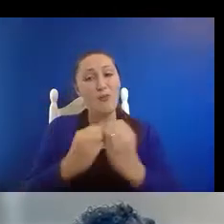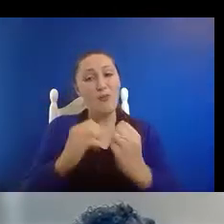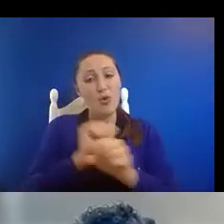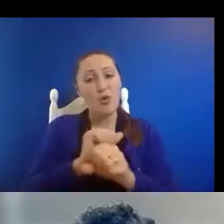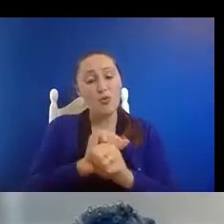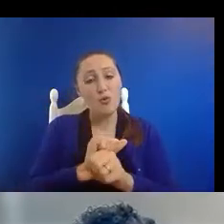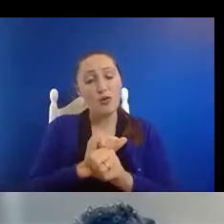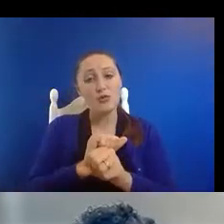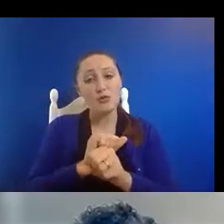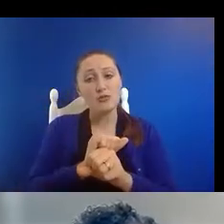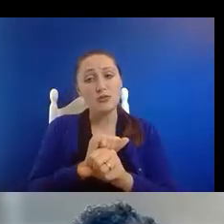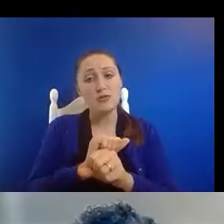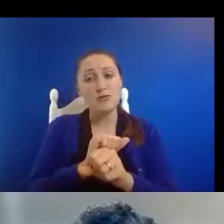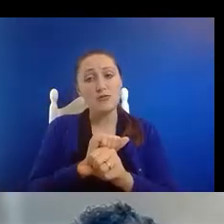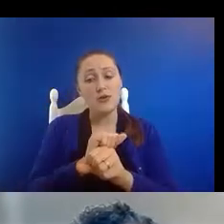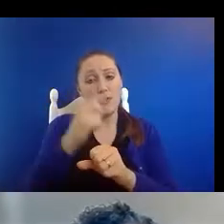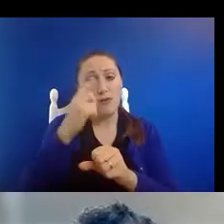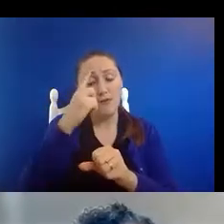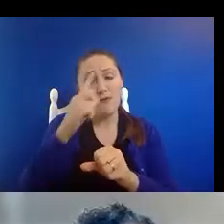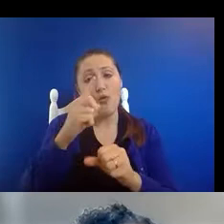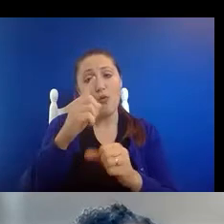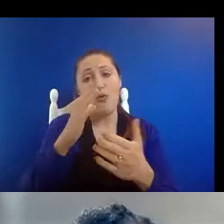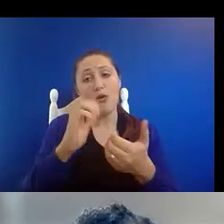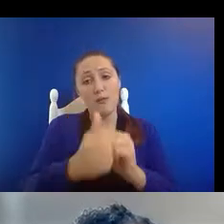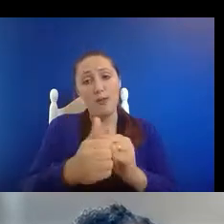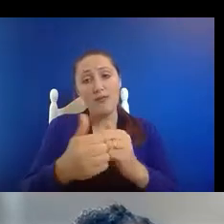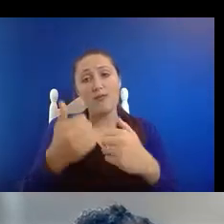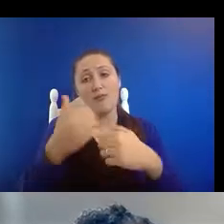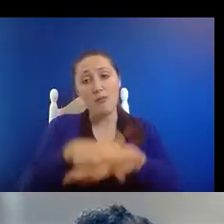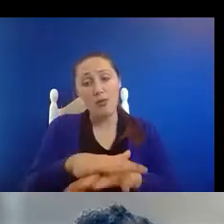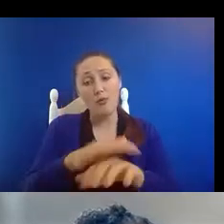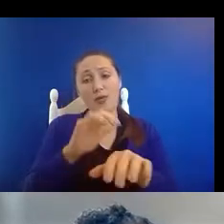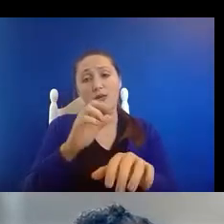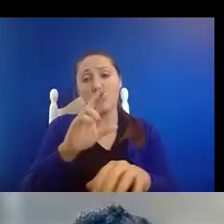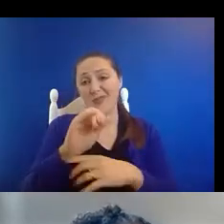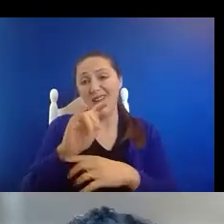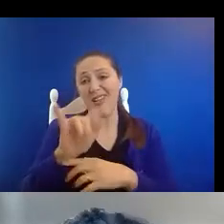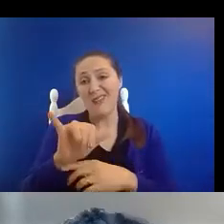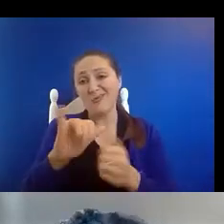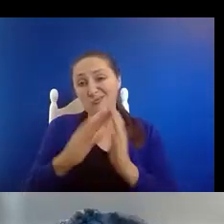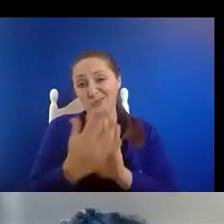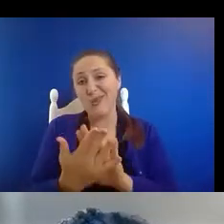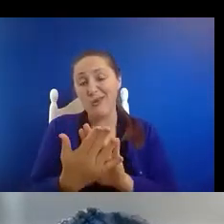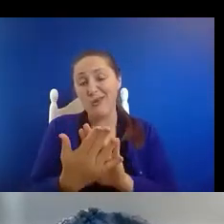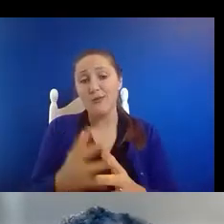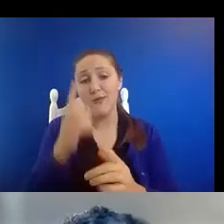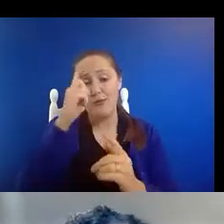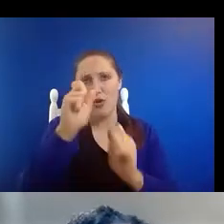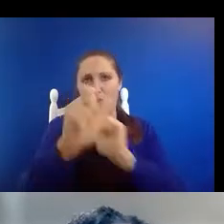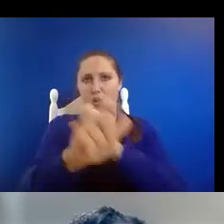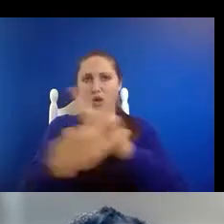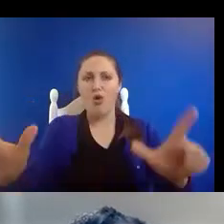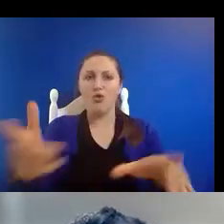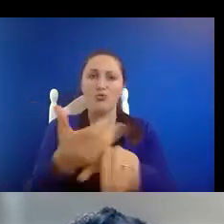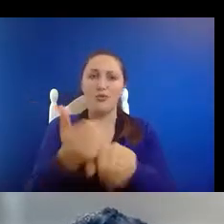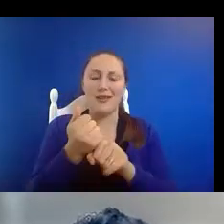integrated employment a reality for all persons receiving services in Michigan.